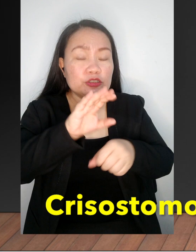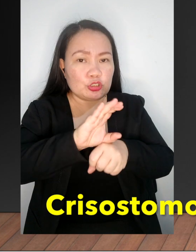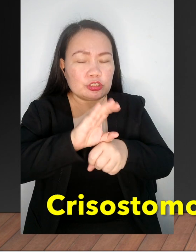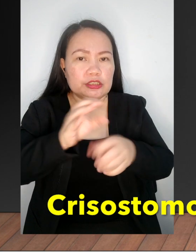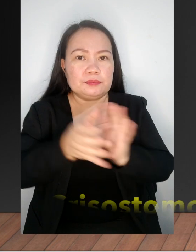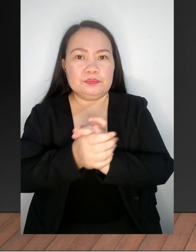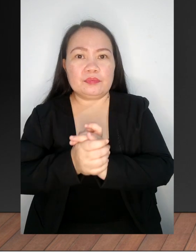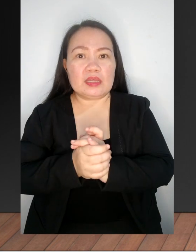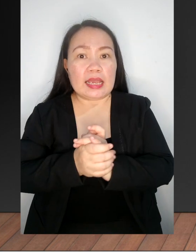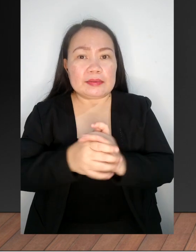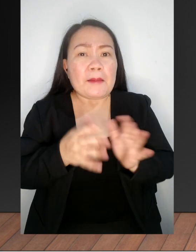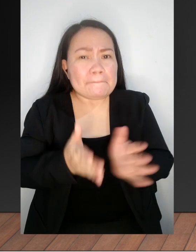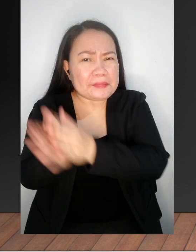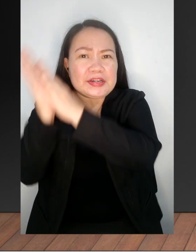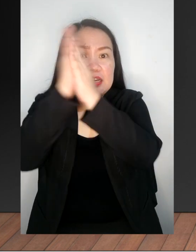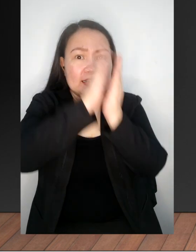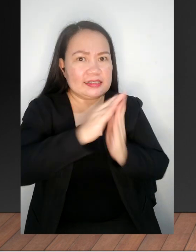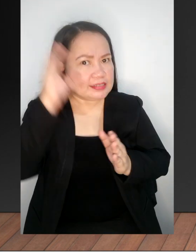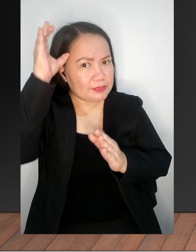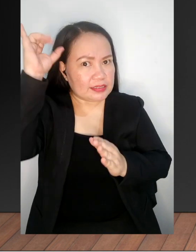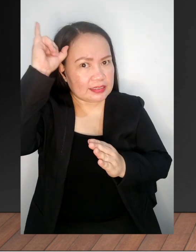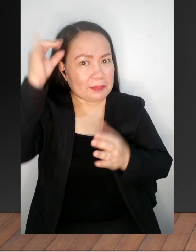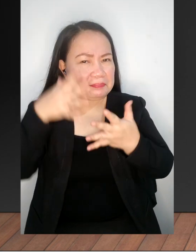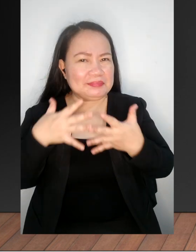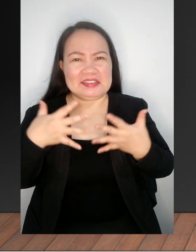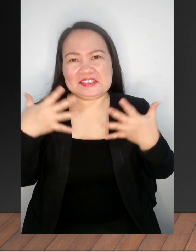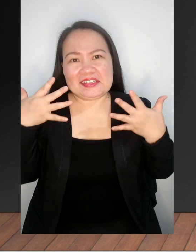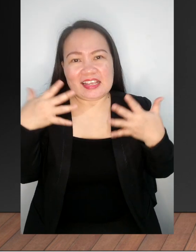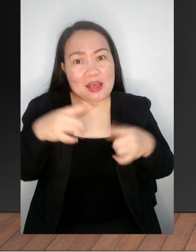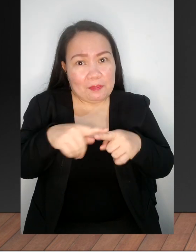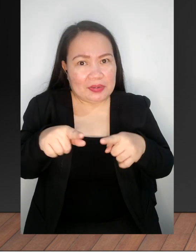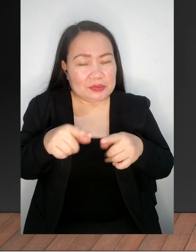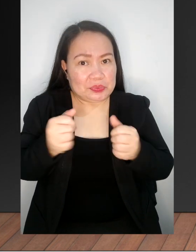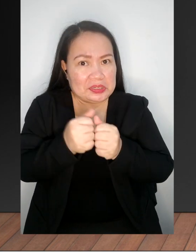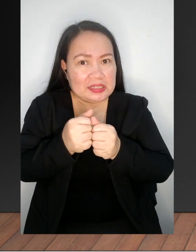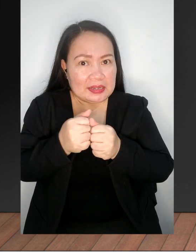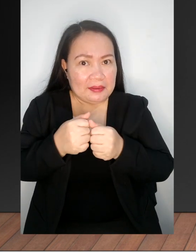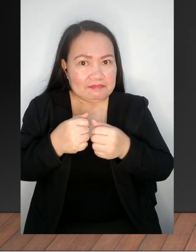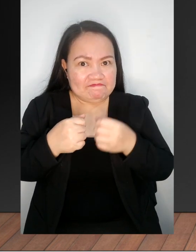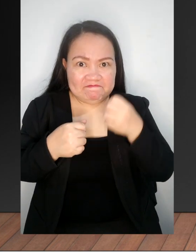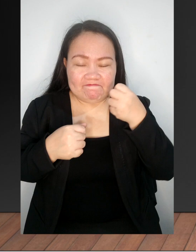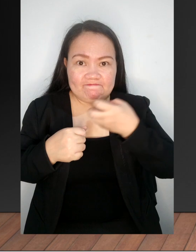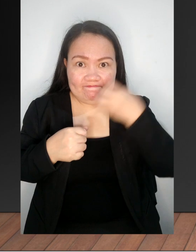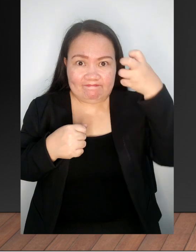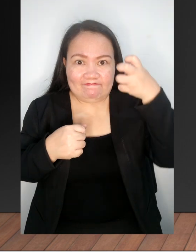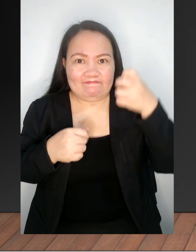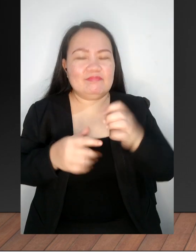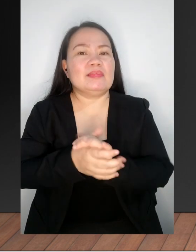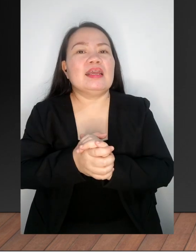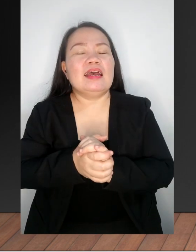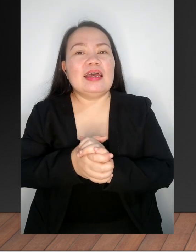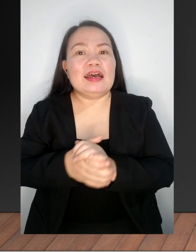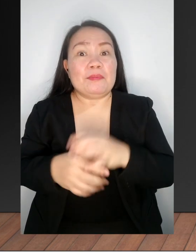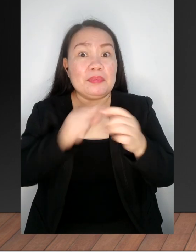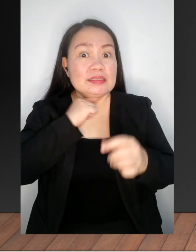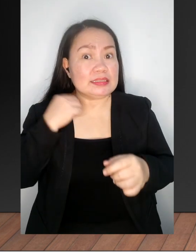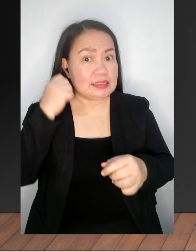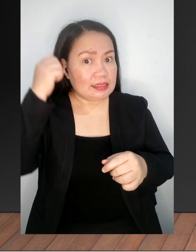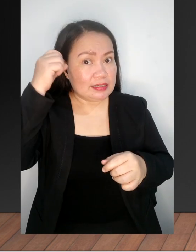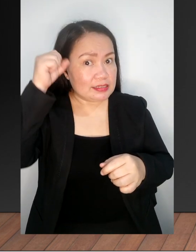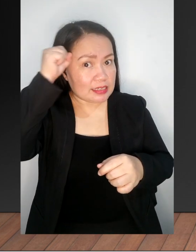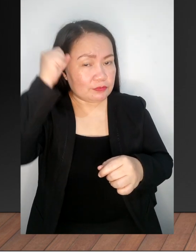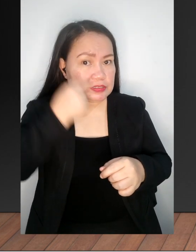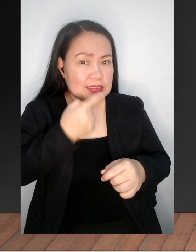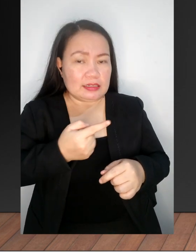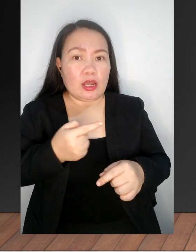at the same time praising Ibarra pleasantly but with fury. Padre Salve also said